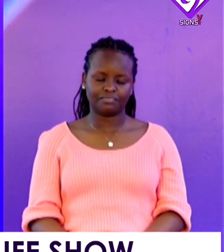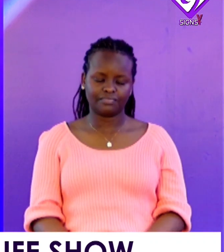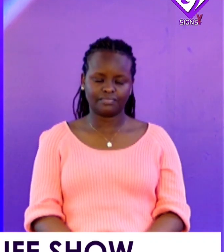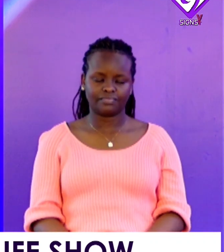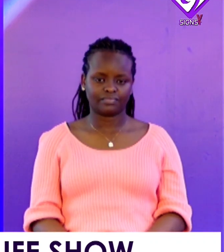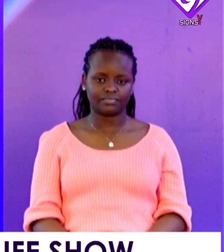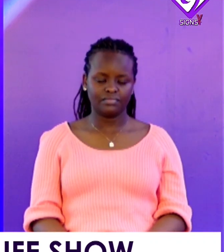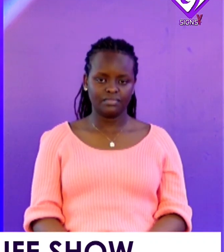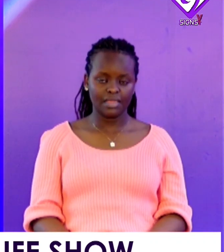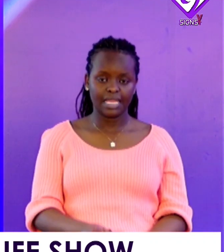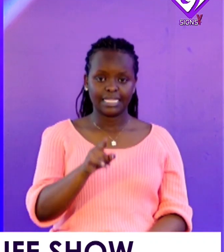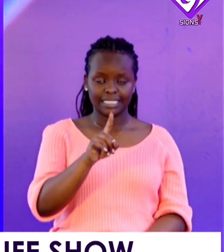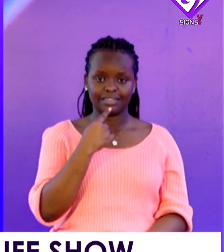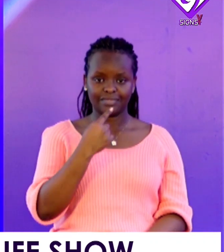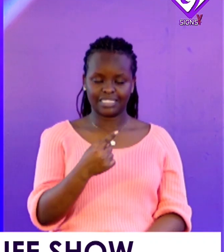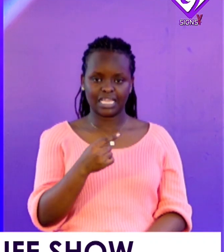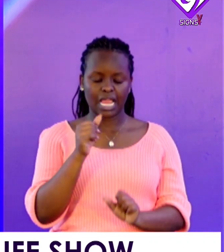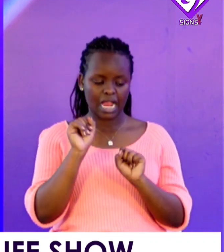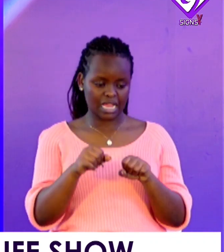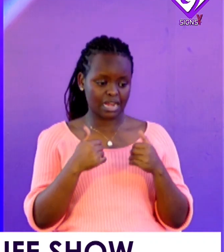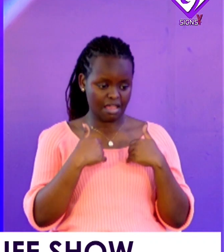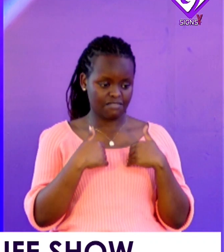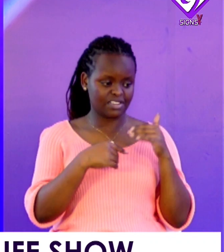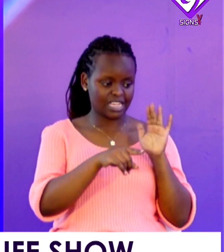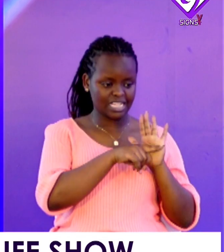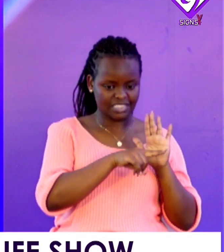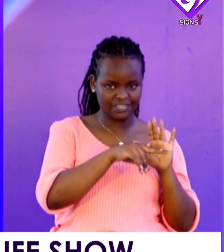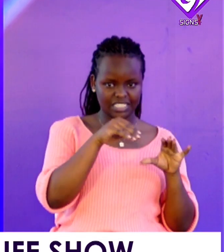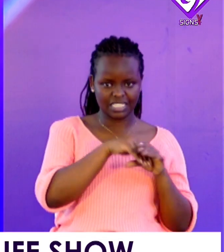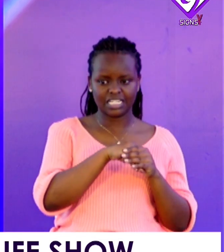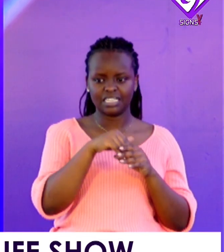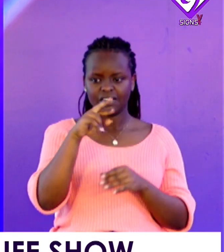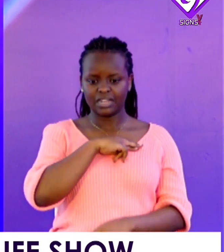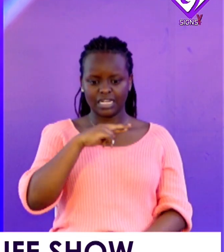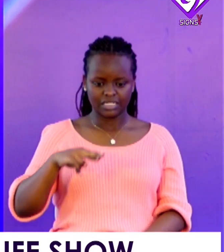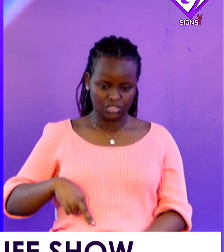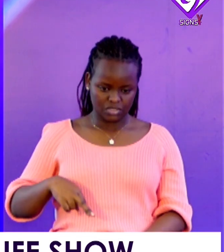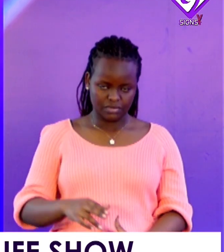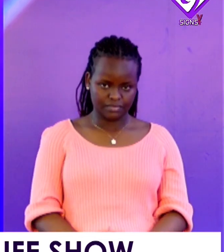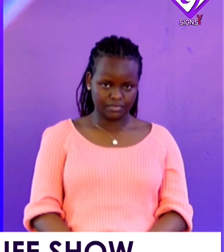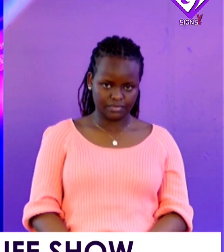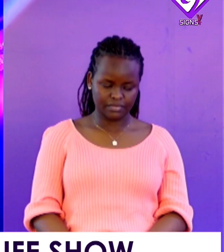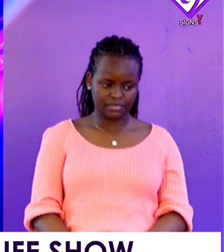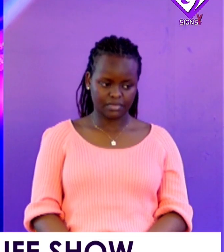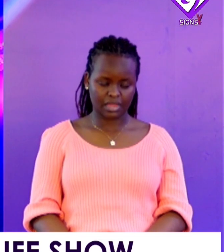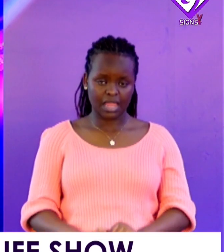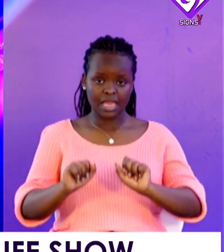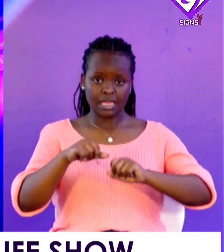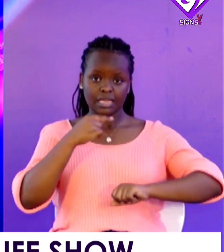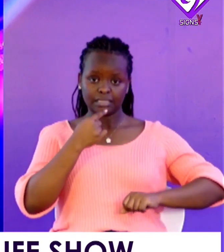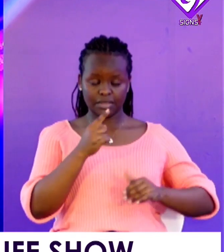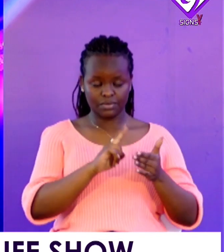that there can be negativity within religion. Don't you think that's I'm what? saying what I can say,